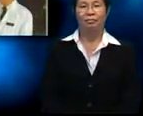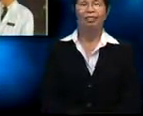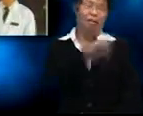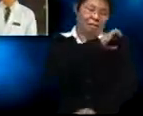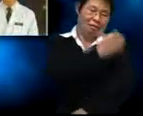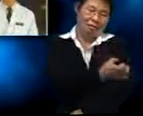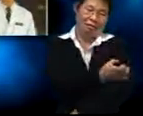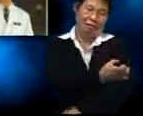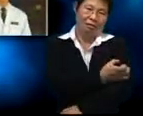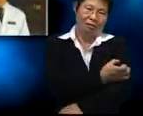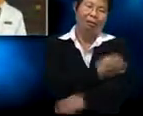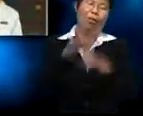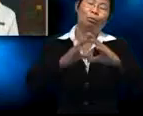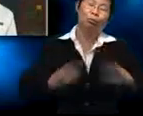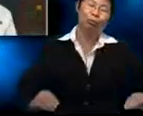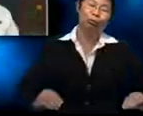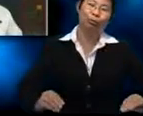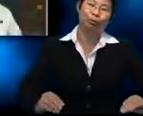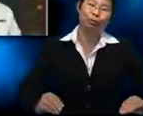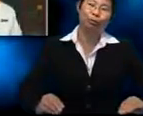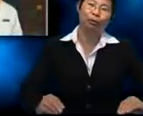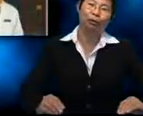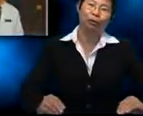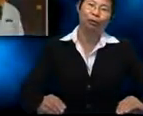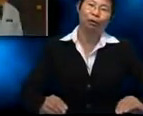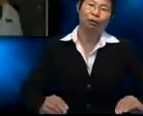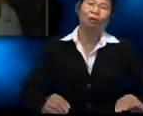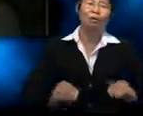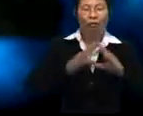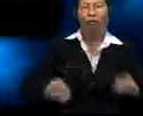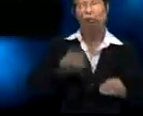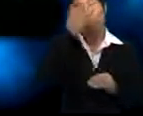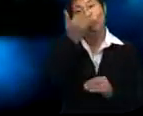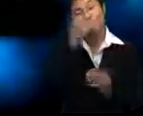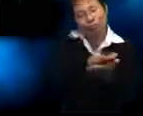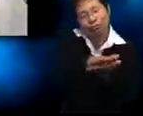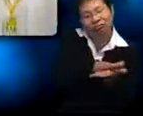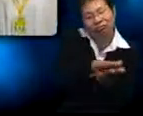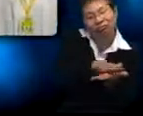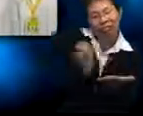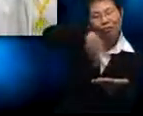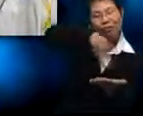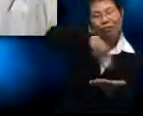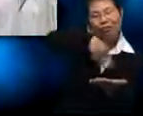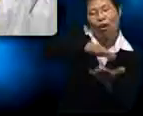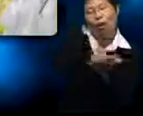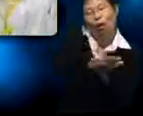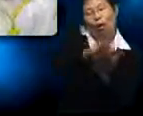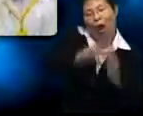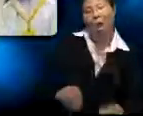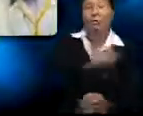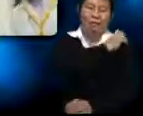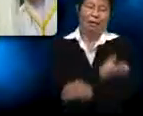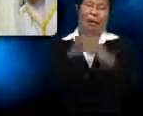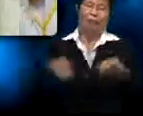energy is dissipated due to friction. Boys and girls, this is the model of